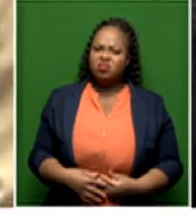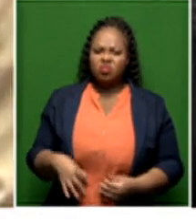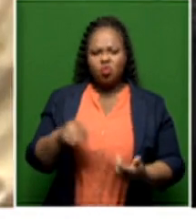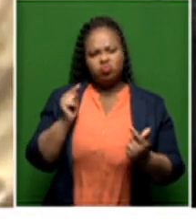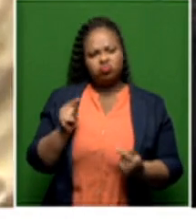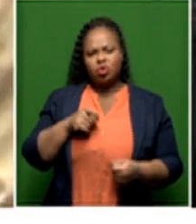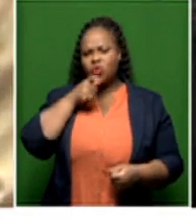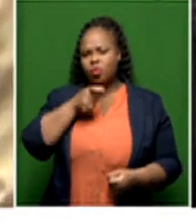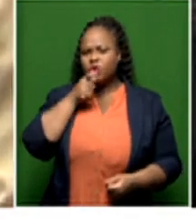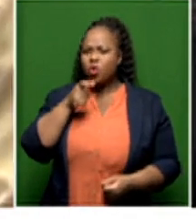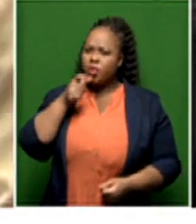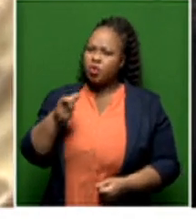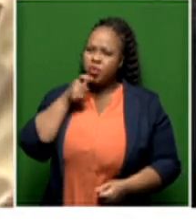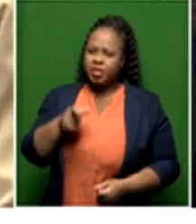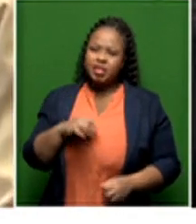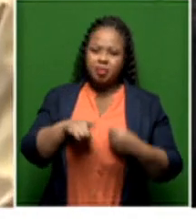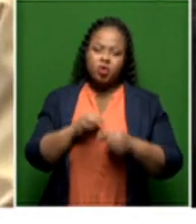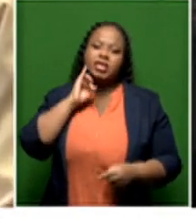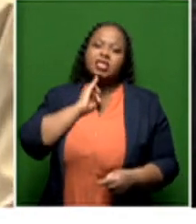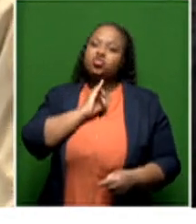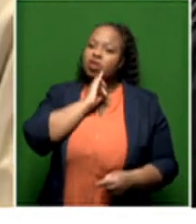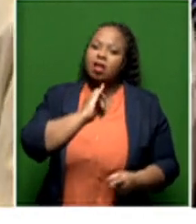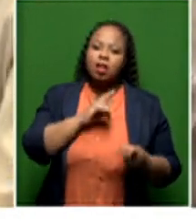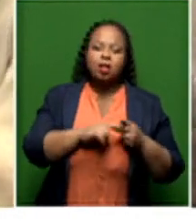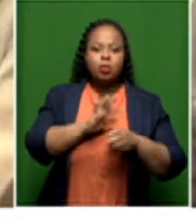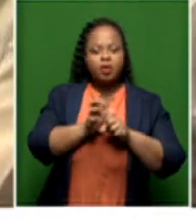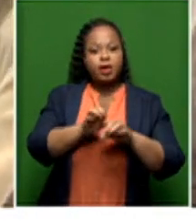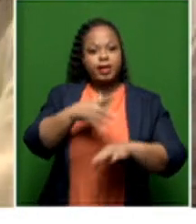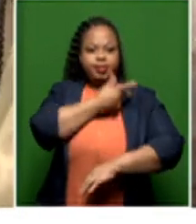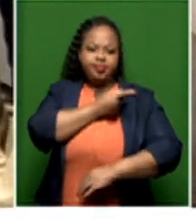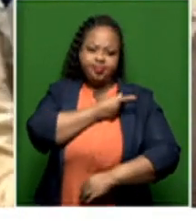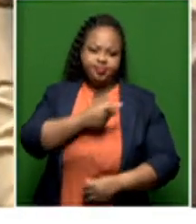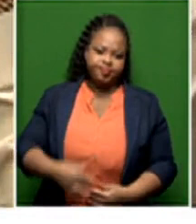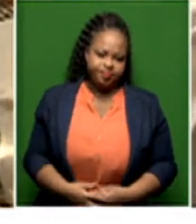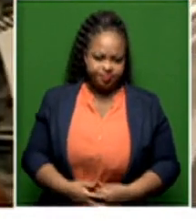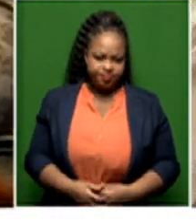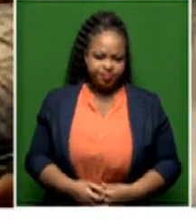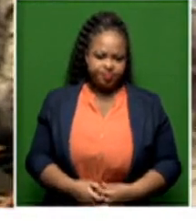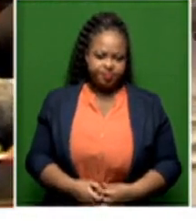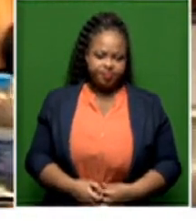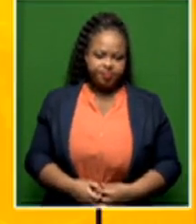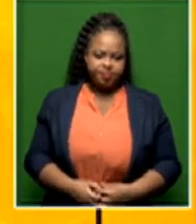been controversial in his comments over Israel and the COVID-19 vaccines.